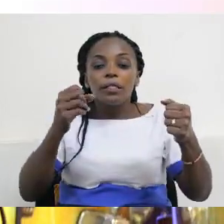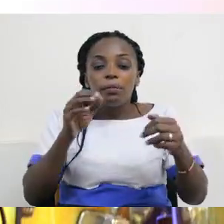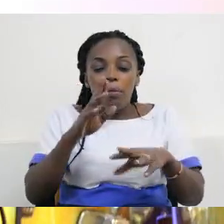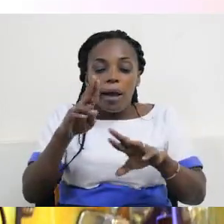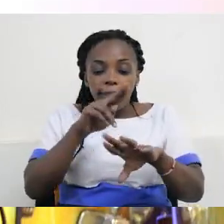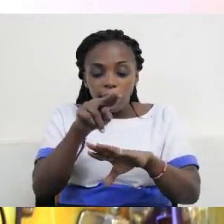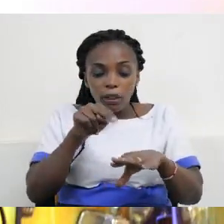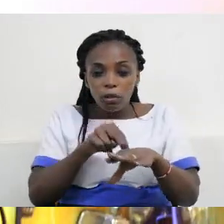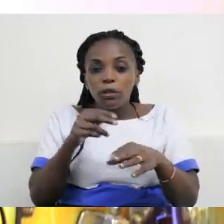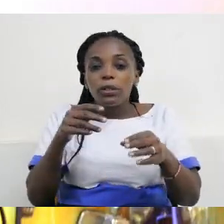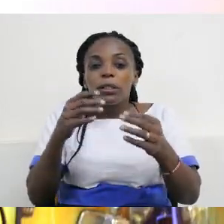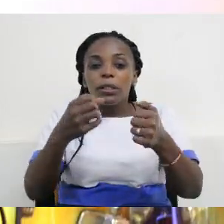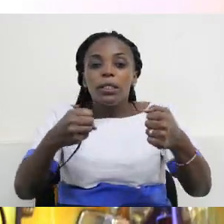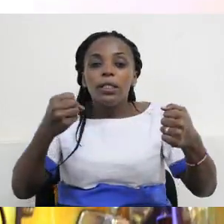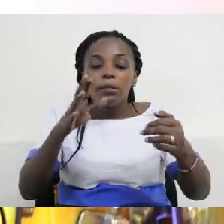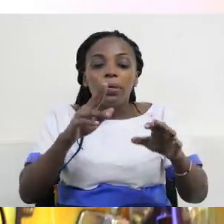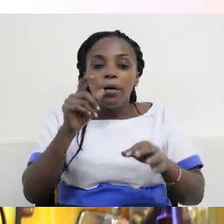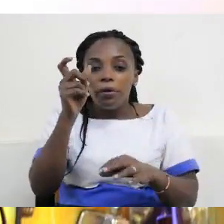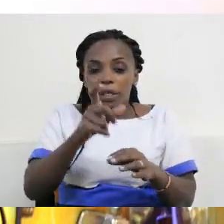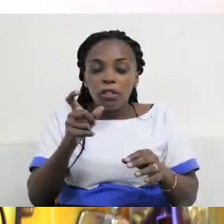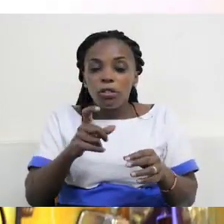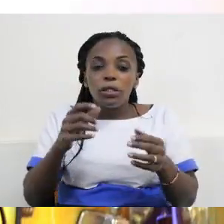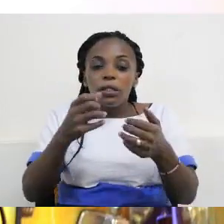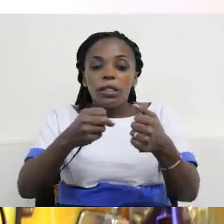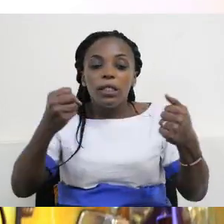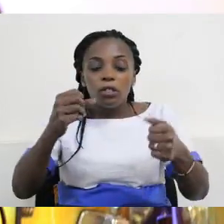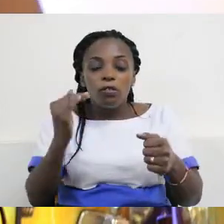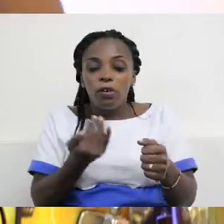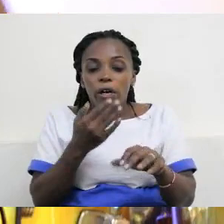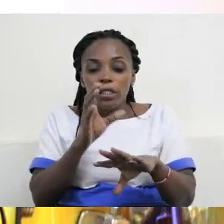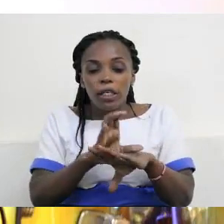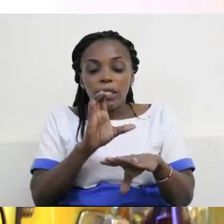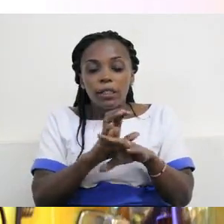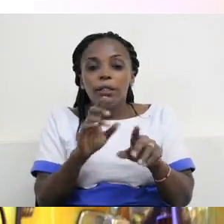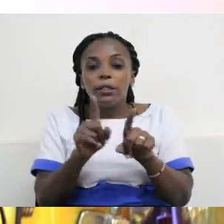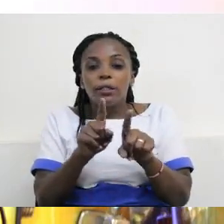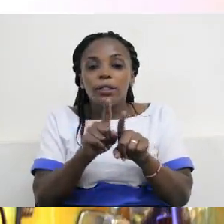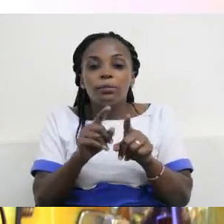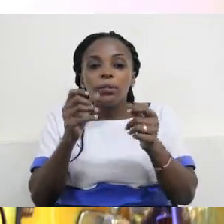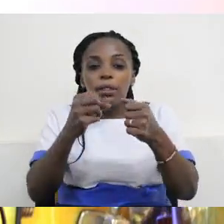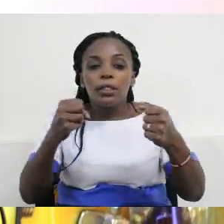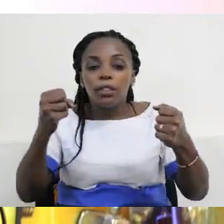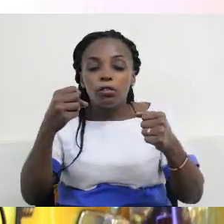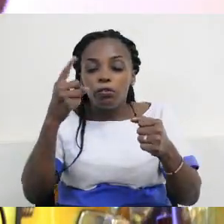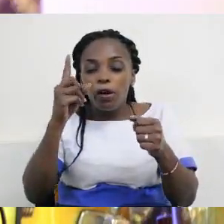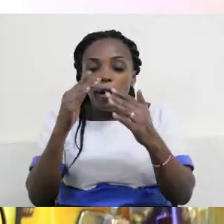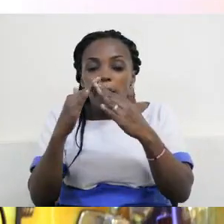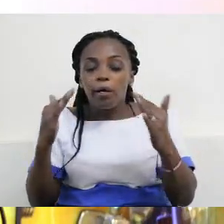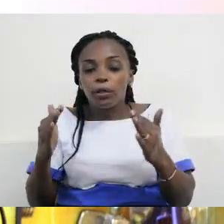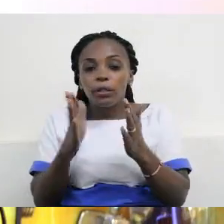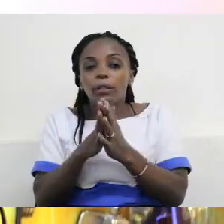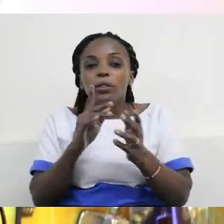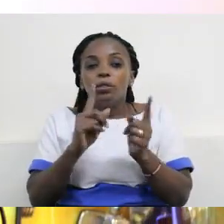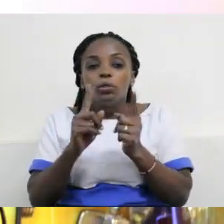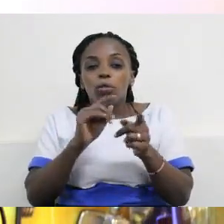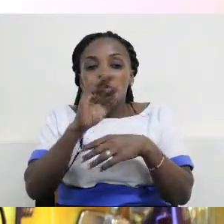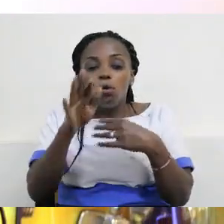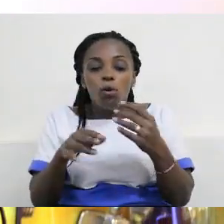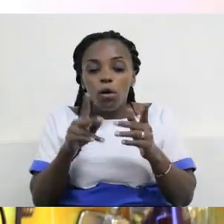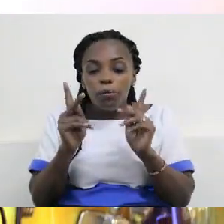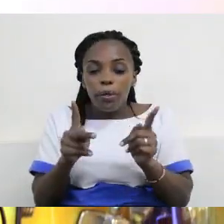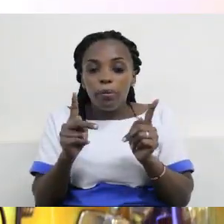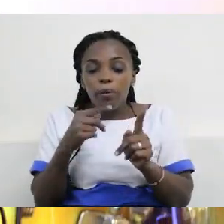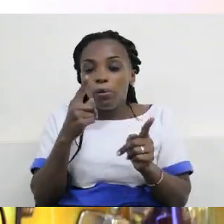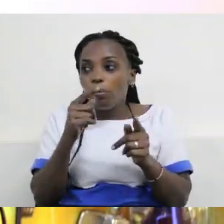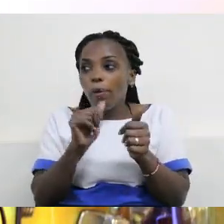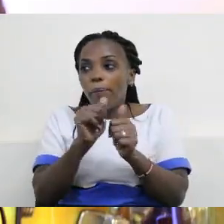the gates of our regions, the gates of our churches, and even the gates of our houses, and speaking to all manner of people who